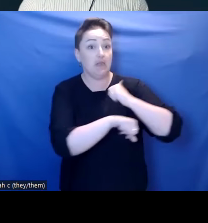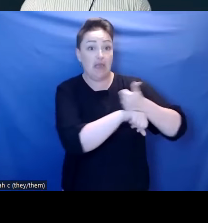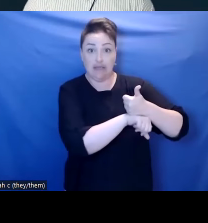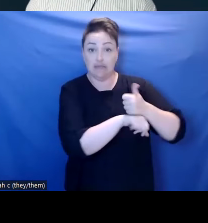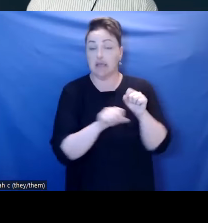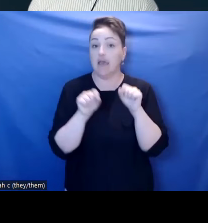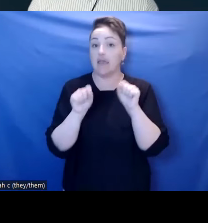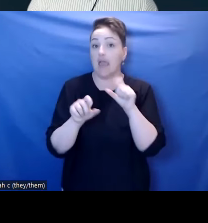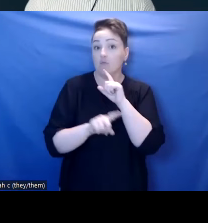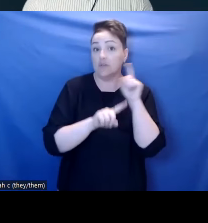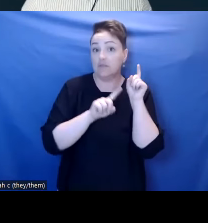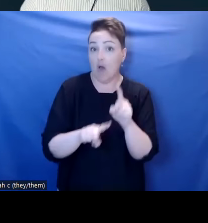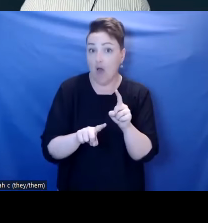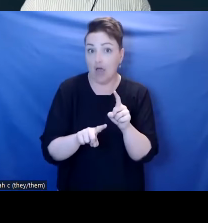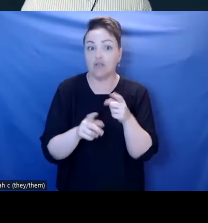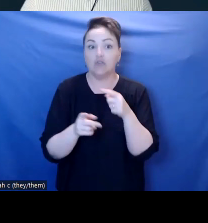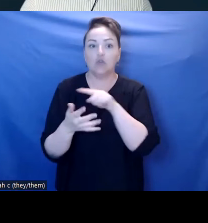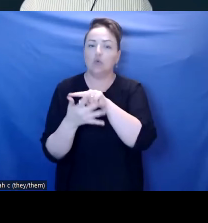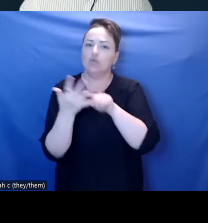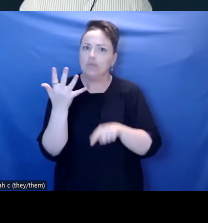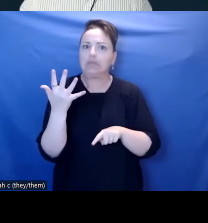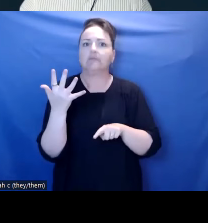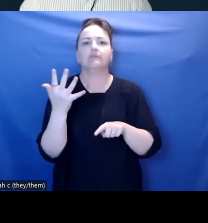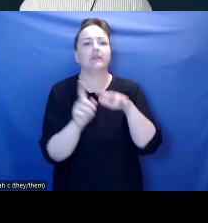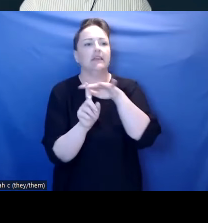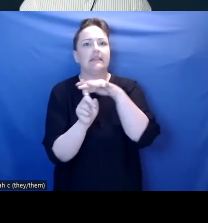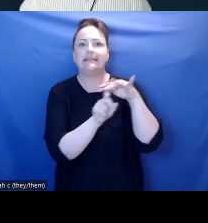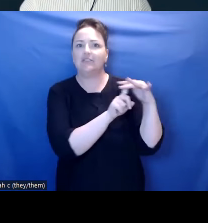these unfavorable conditions?